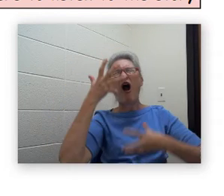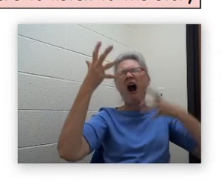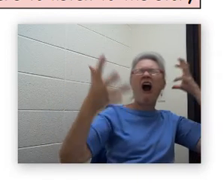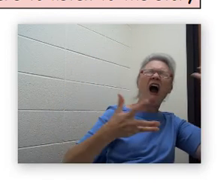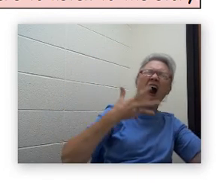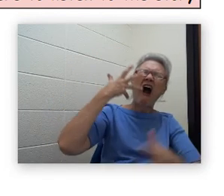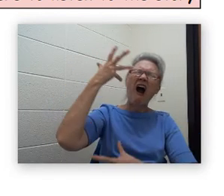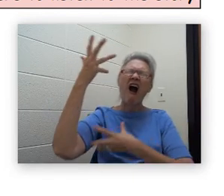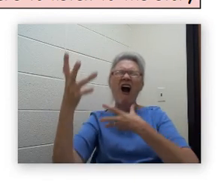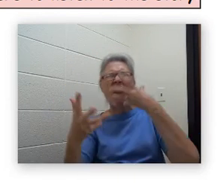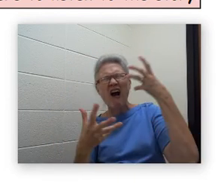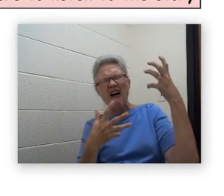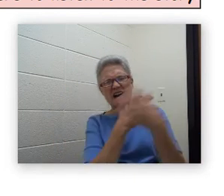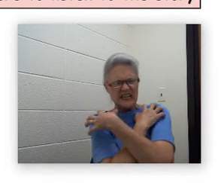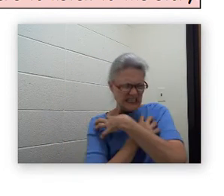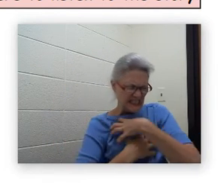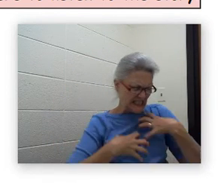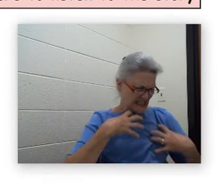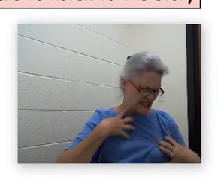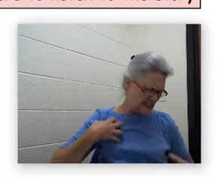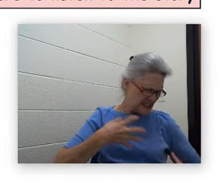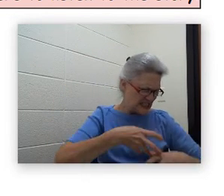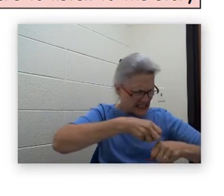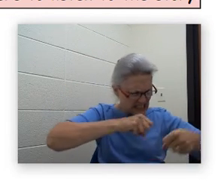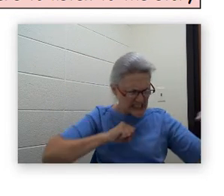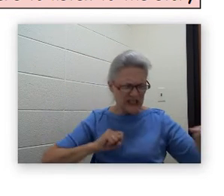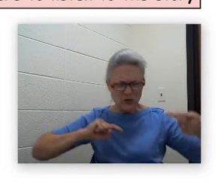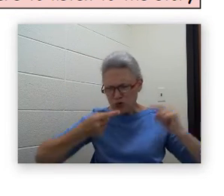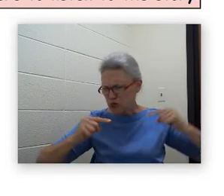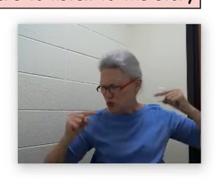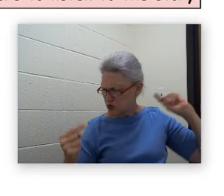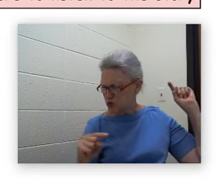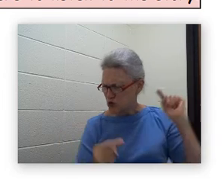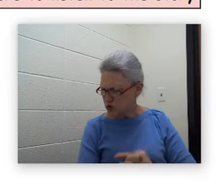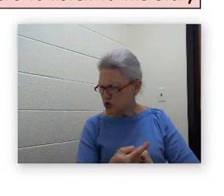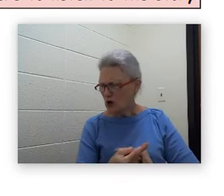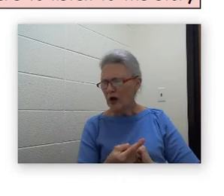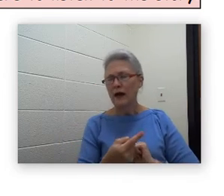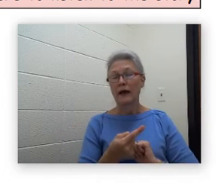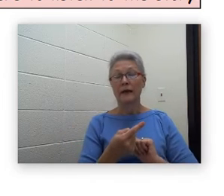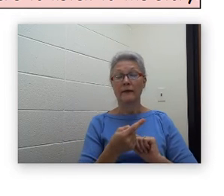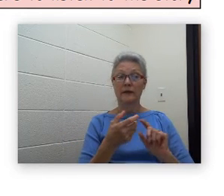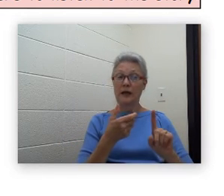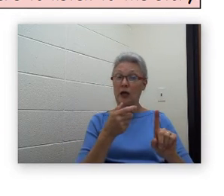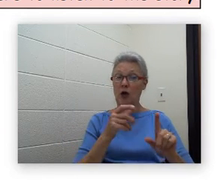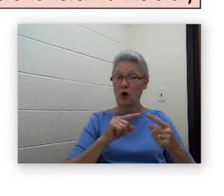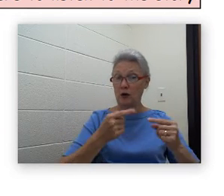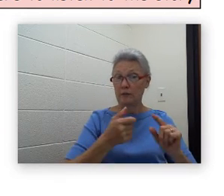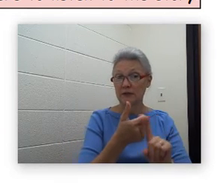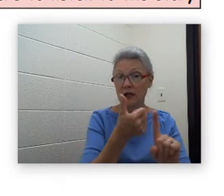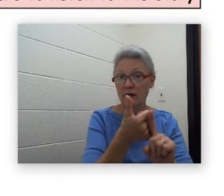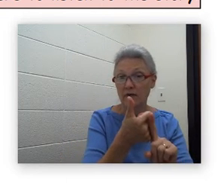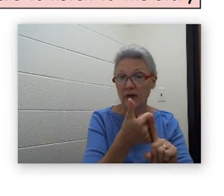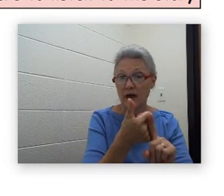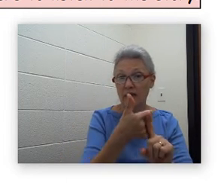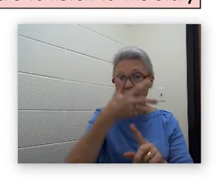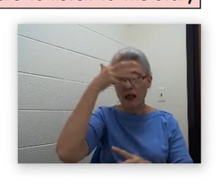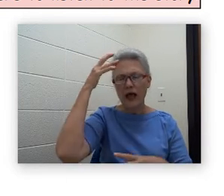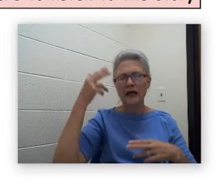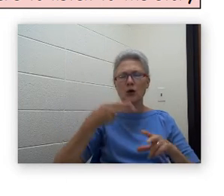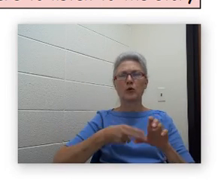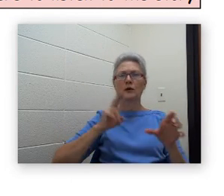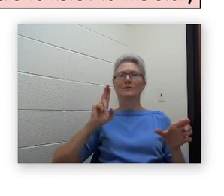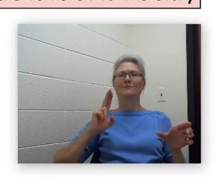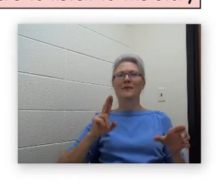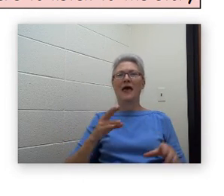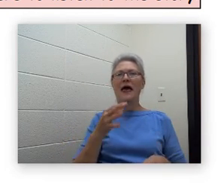and covered with wounds that his own teeth and claws had made, the defeated lion gave up the fight. The proud